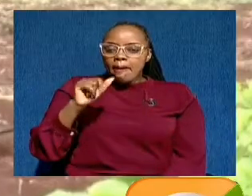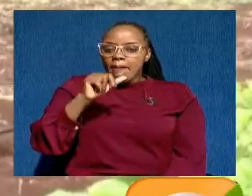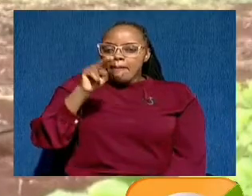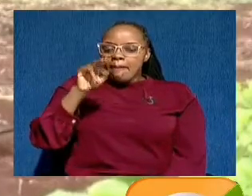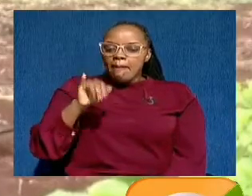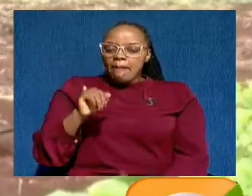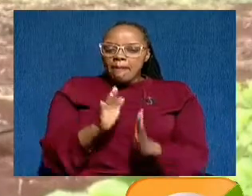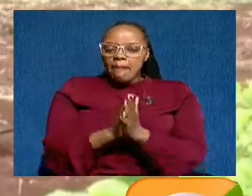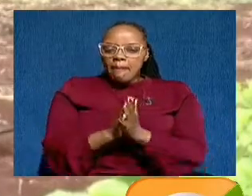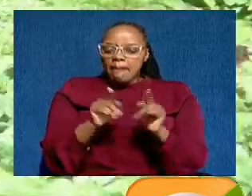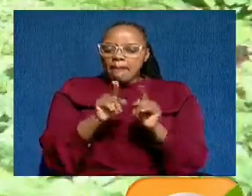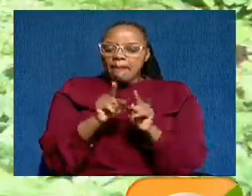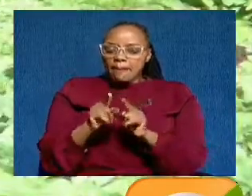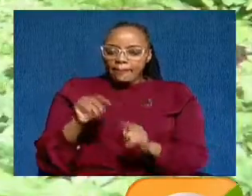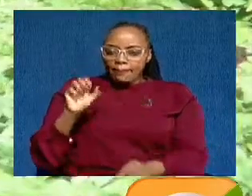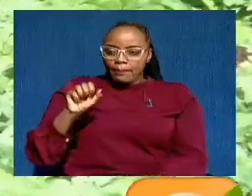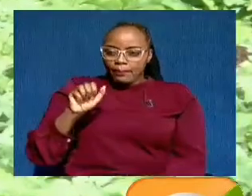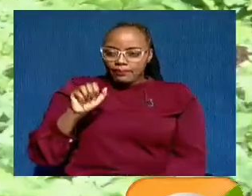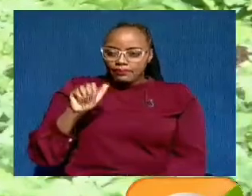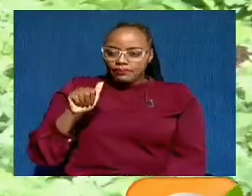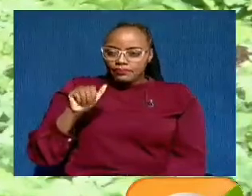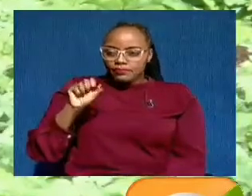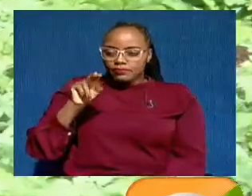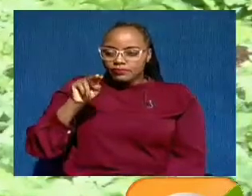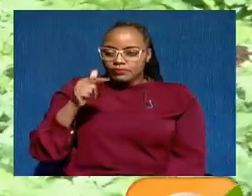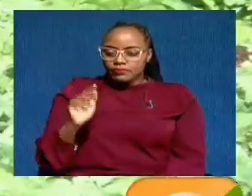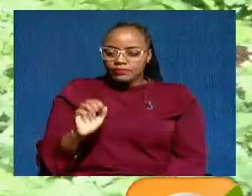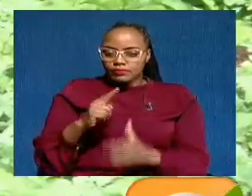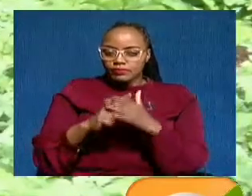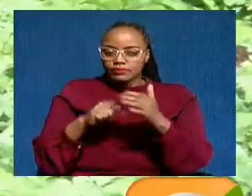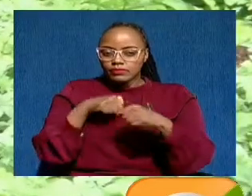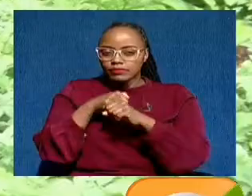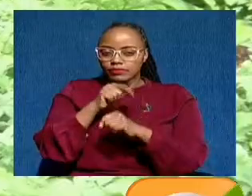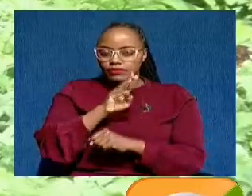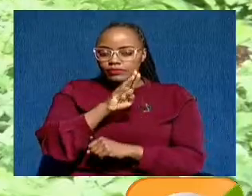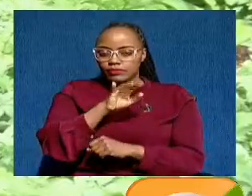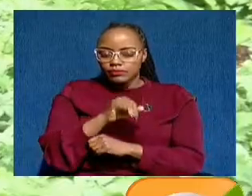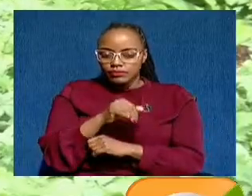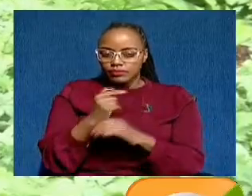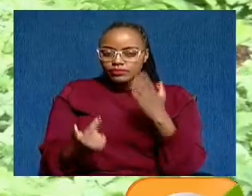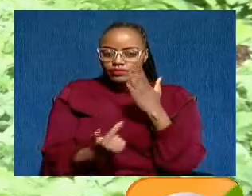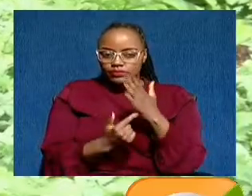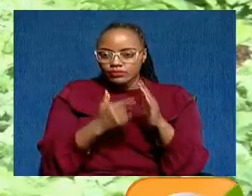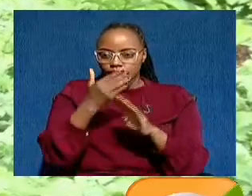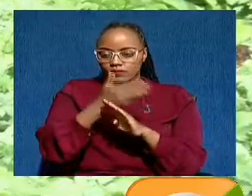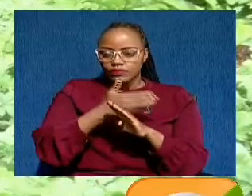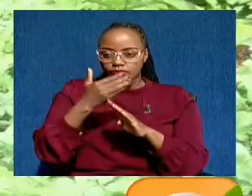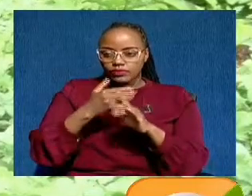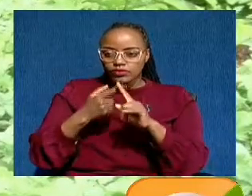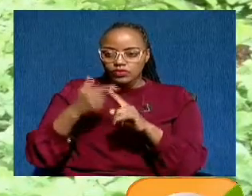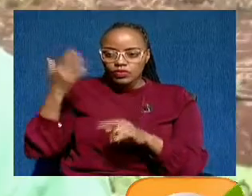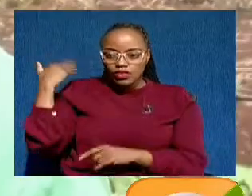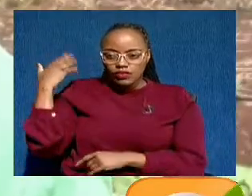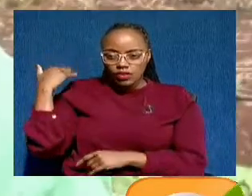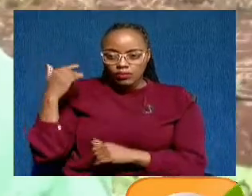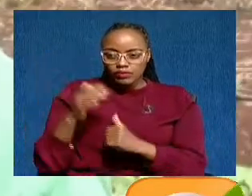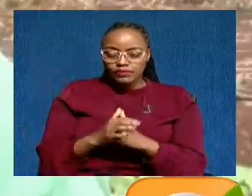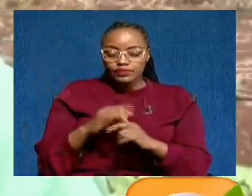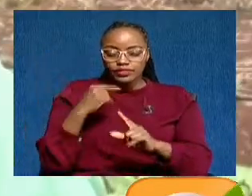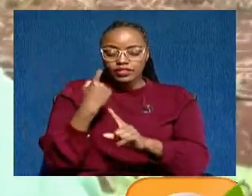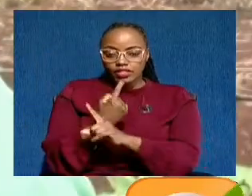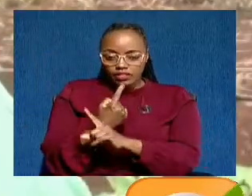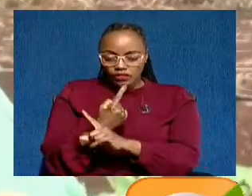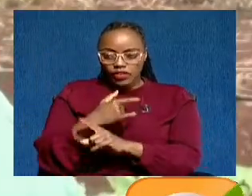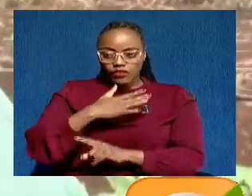and also the Asante. So what makes this biotech potato different from the traditional one? The difference